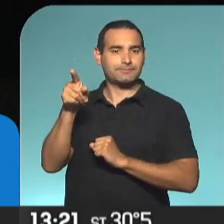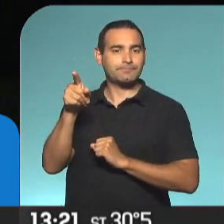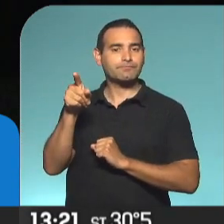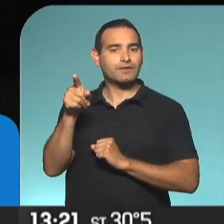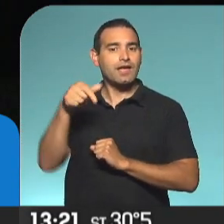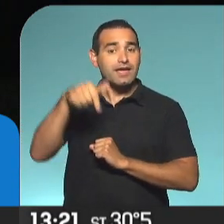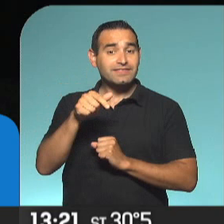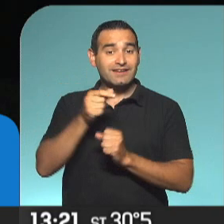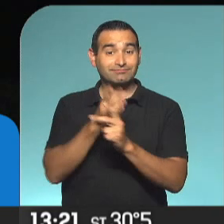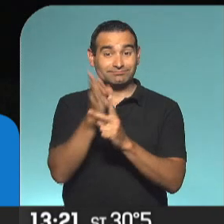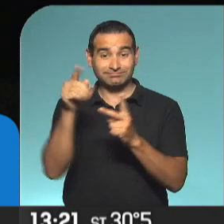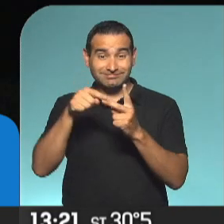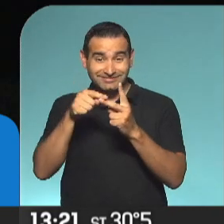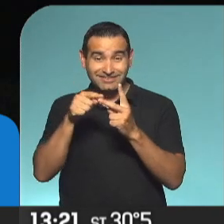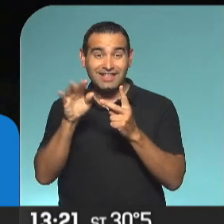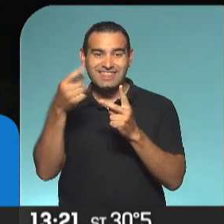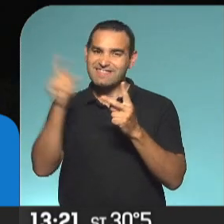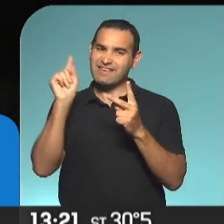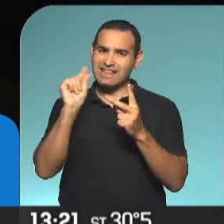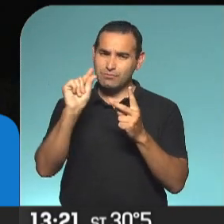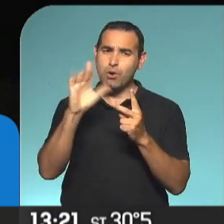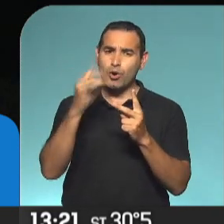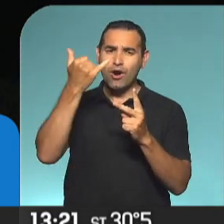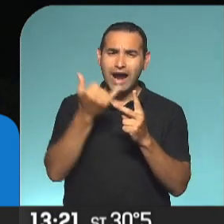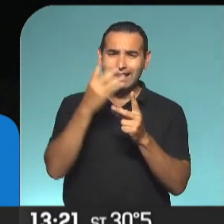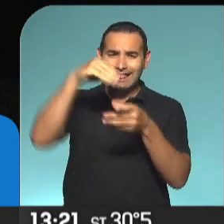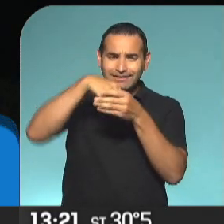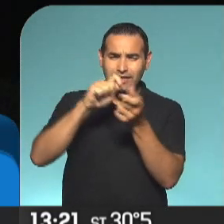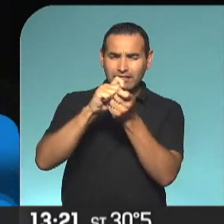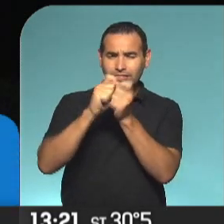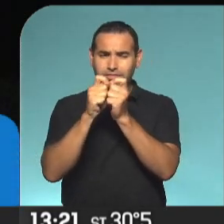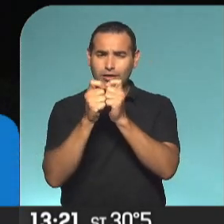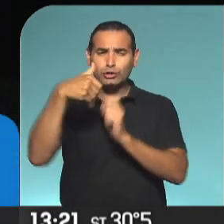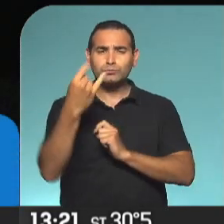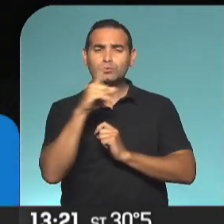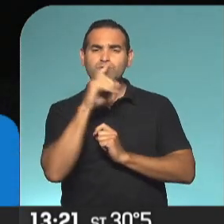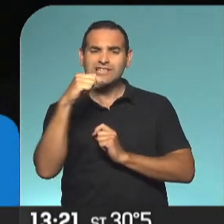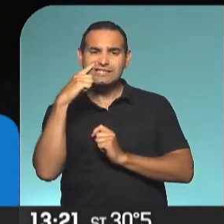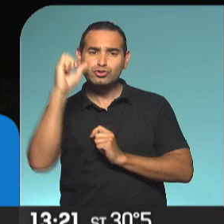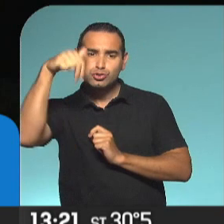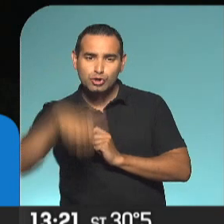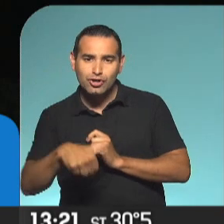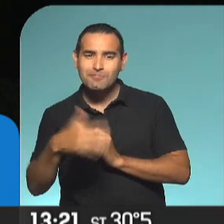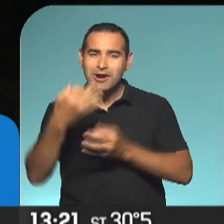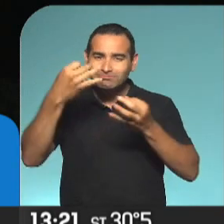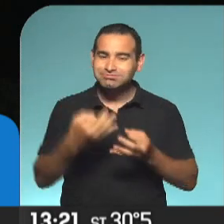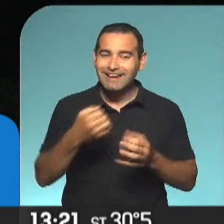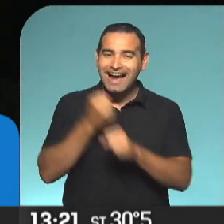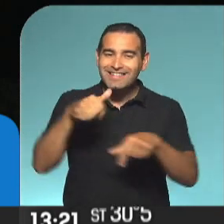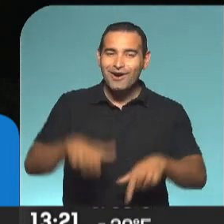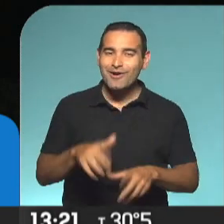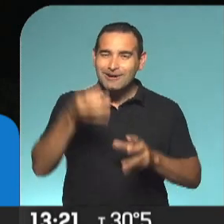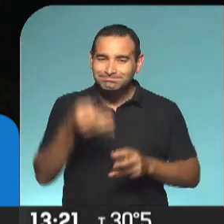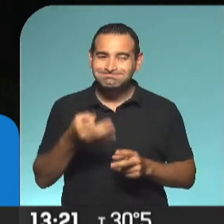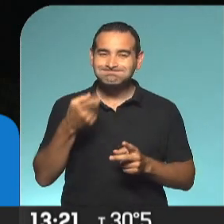this variant is a little bit different. It has 9 mutations, not only a single mutations. And we don't know at